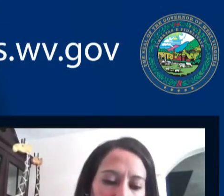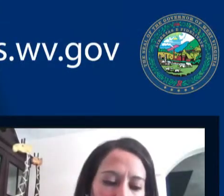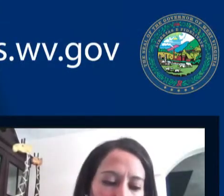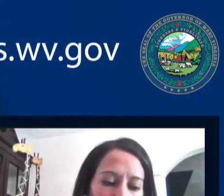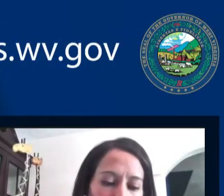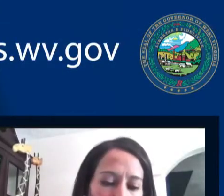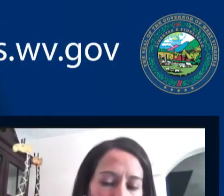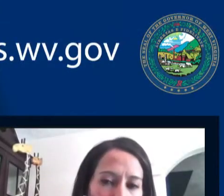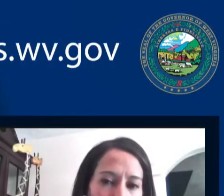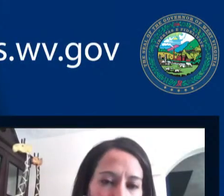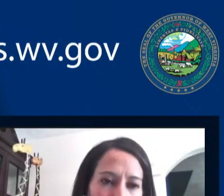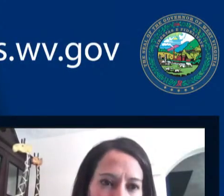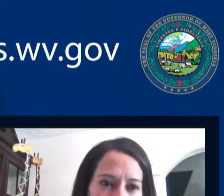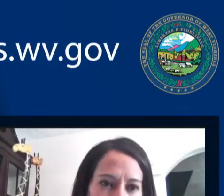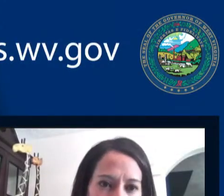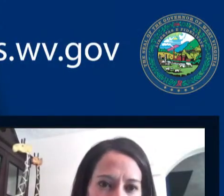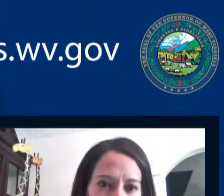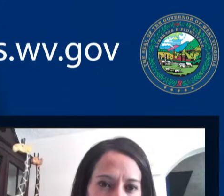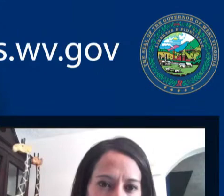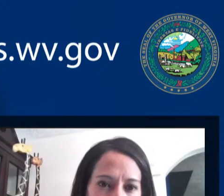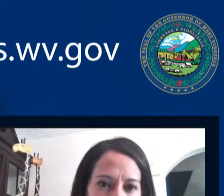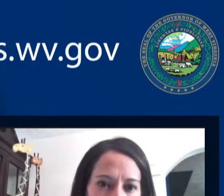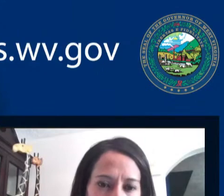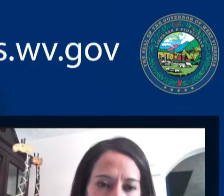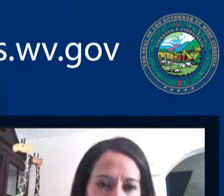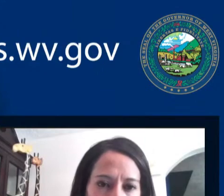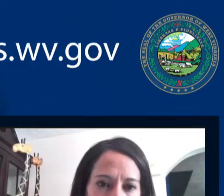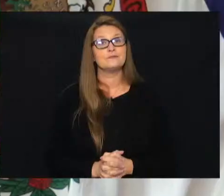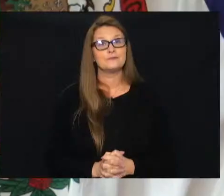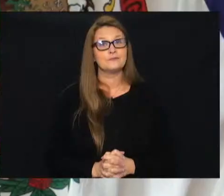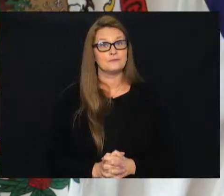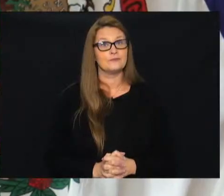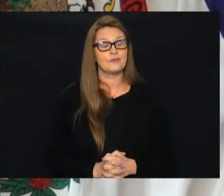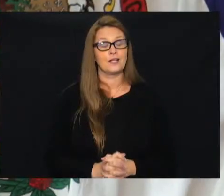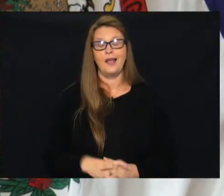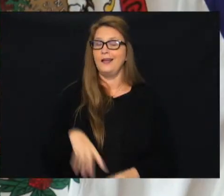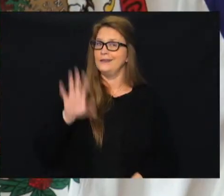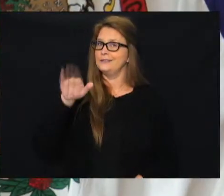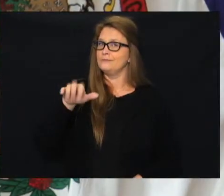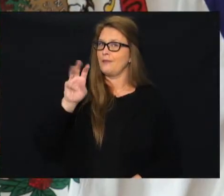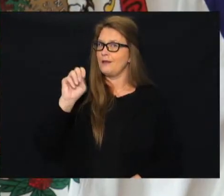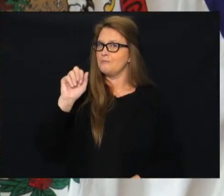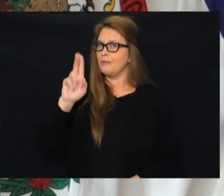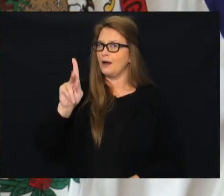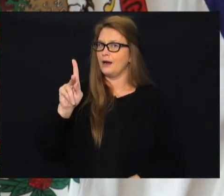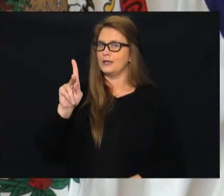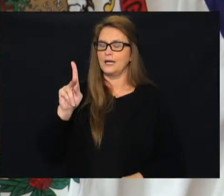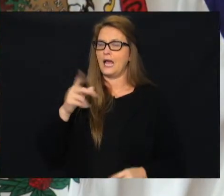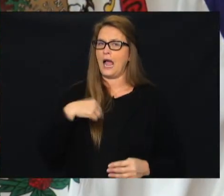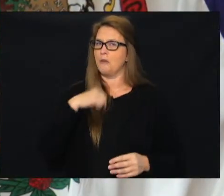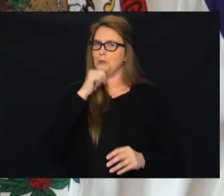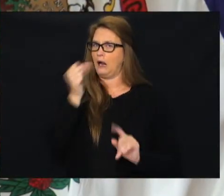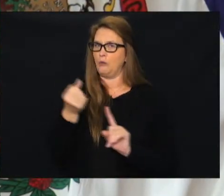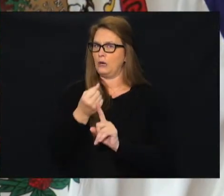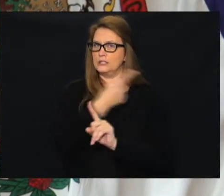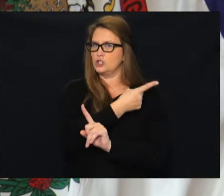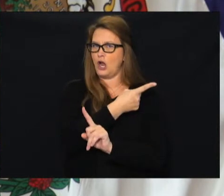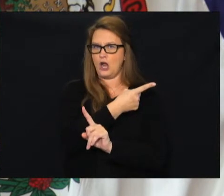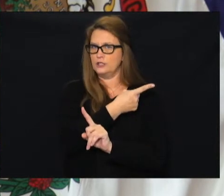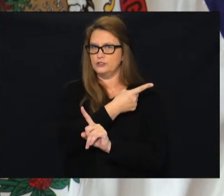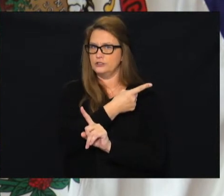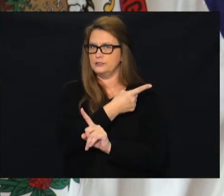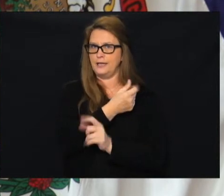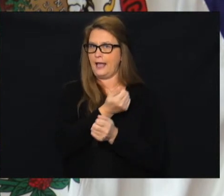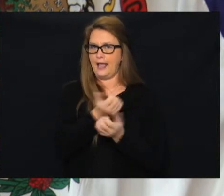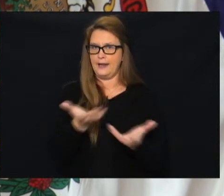Well, Mark, you know, I don't try to dodge anything, and I